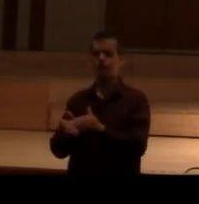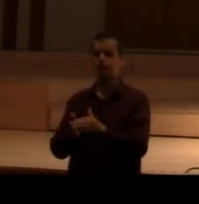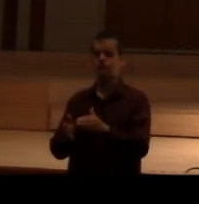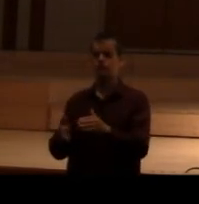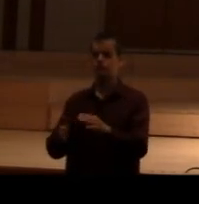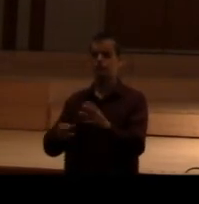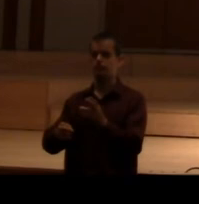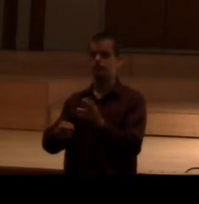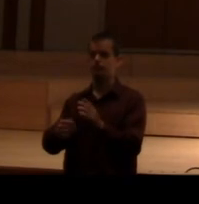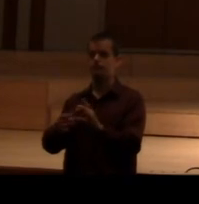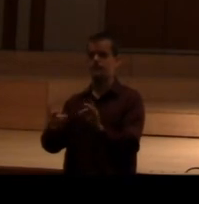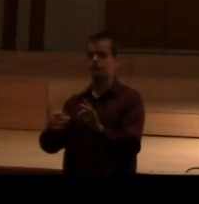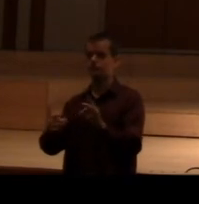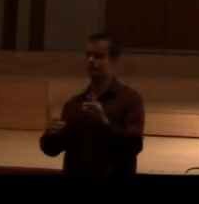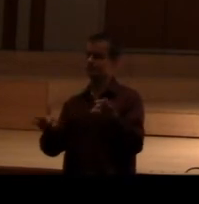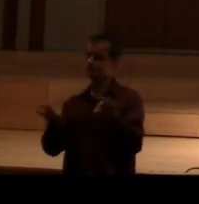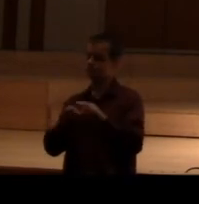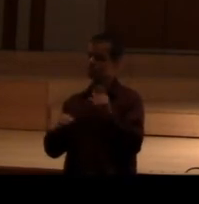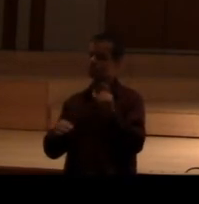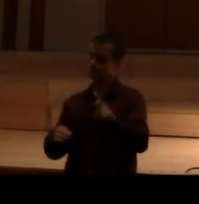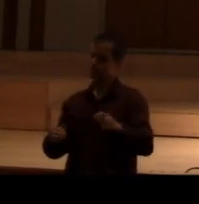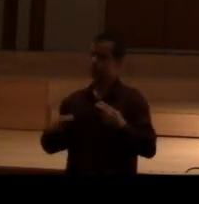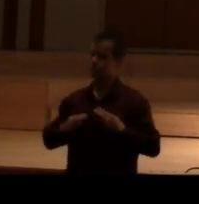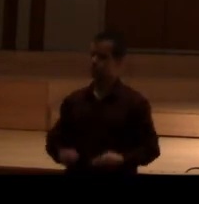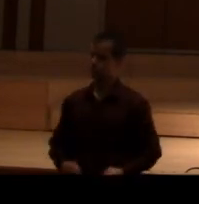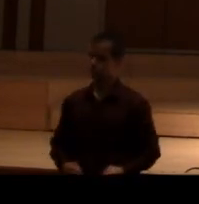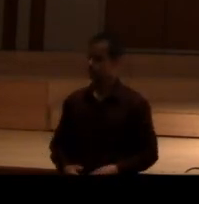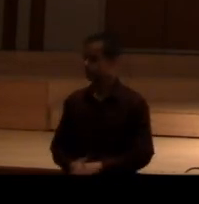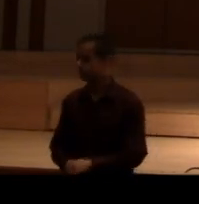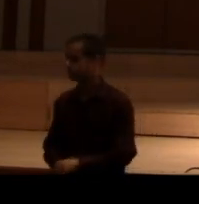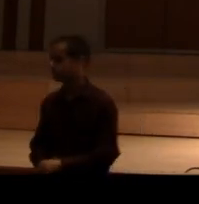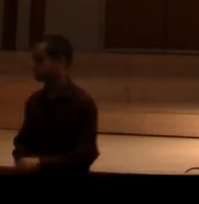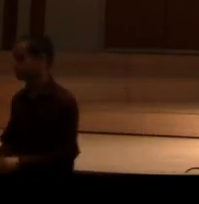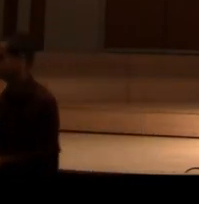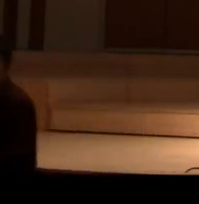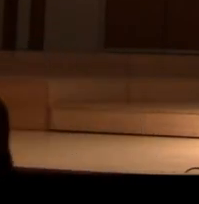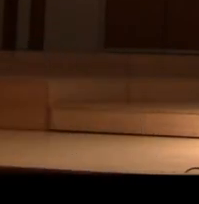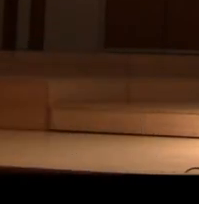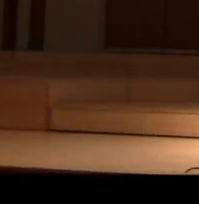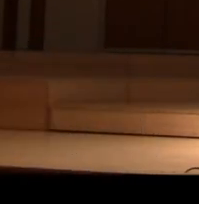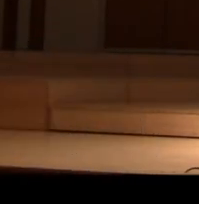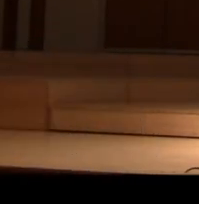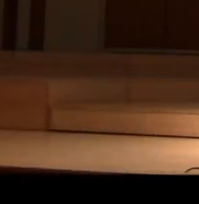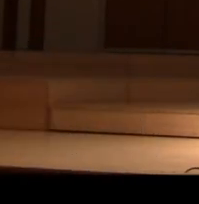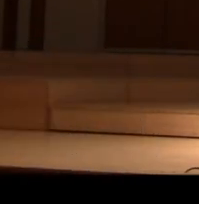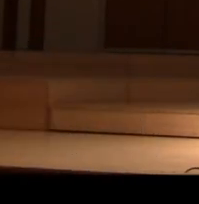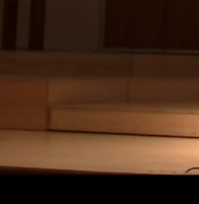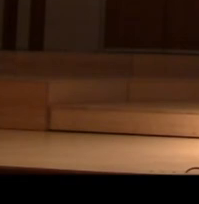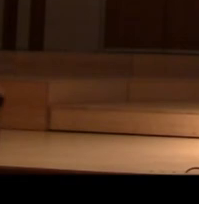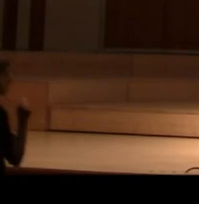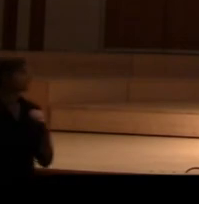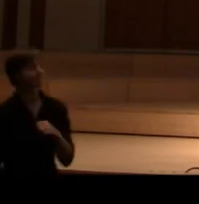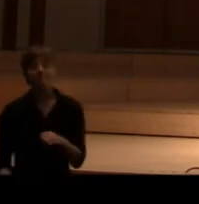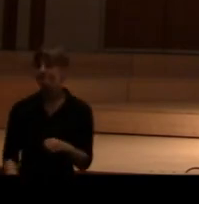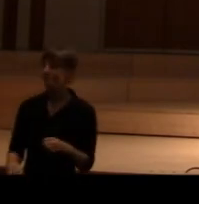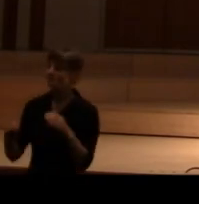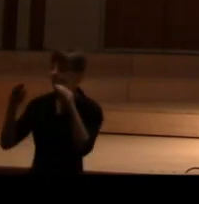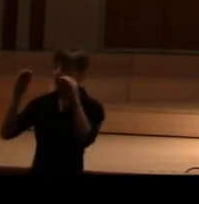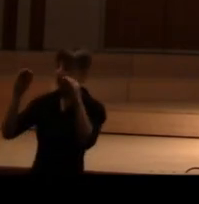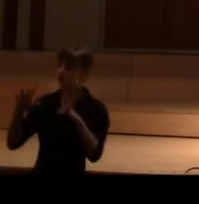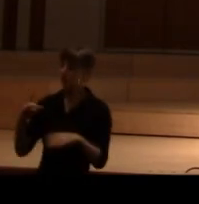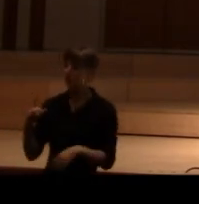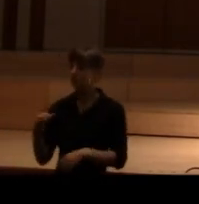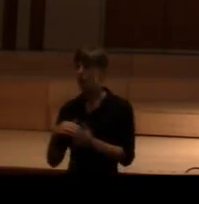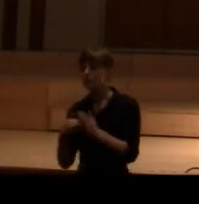importance of being human. As students, we're used to teachers as these omnipotent, make no mistake,